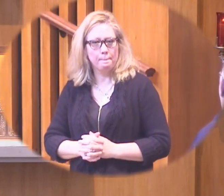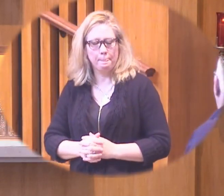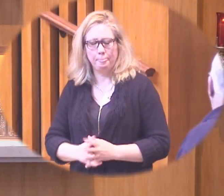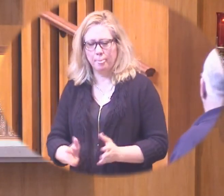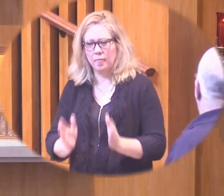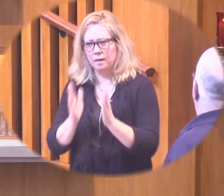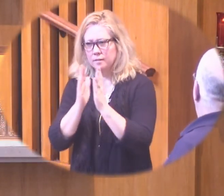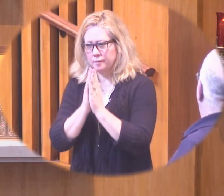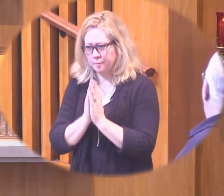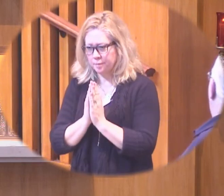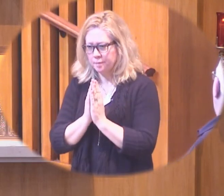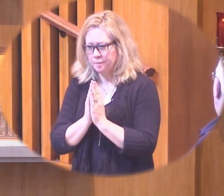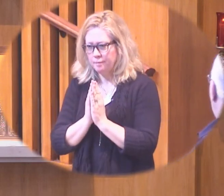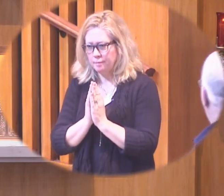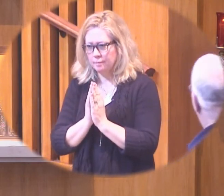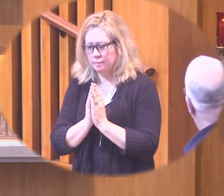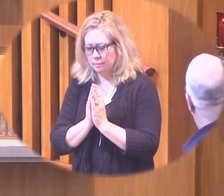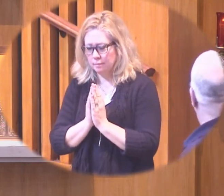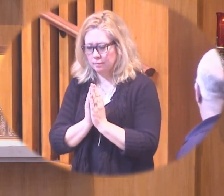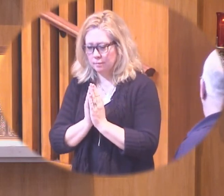Let us pray.